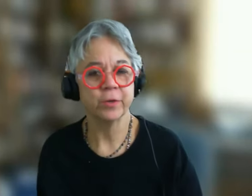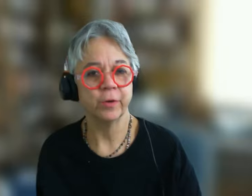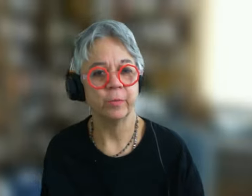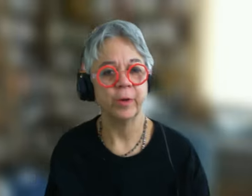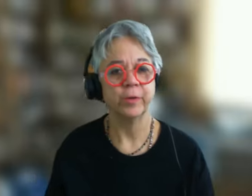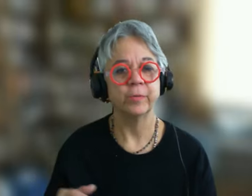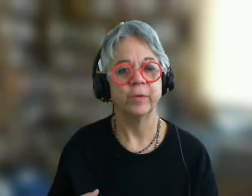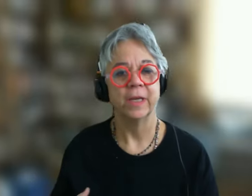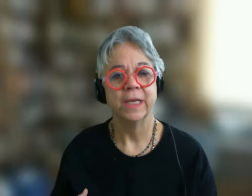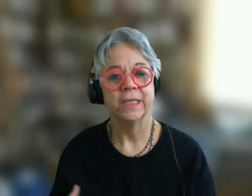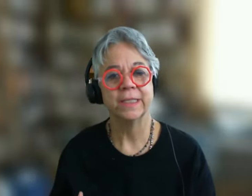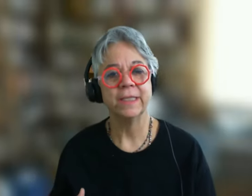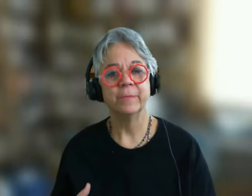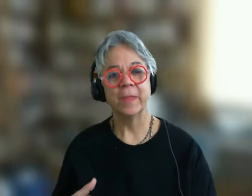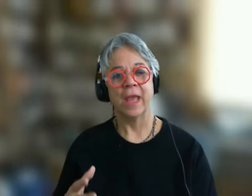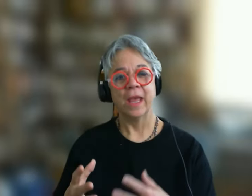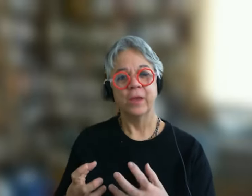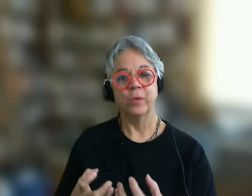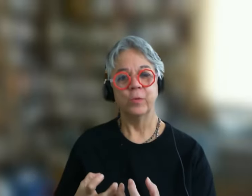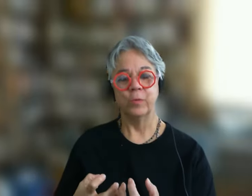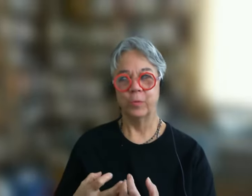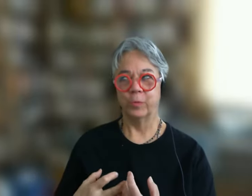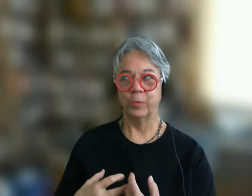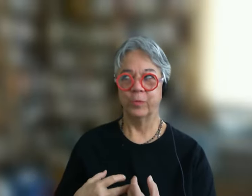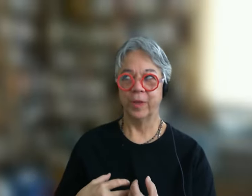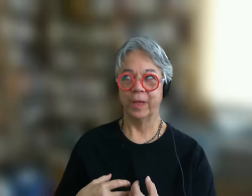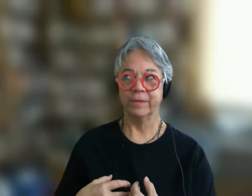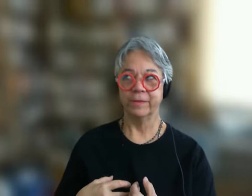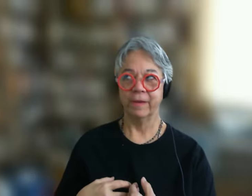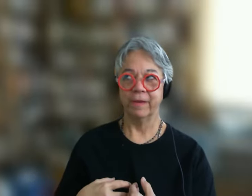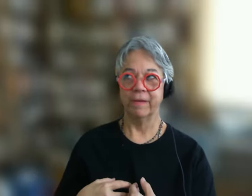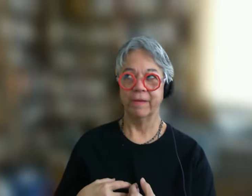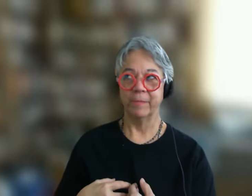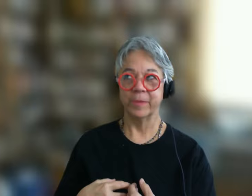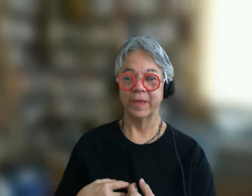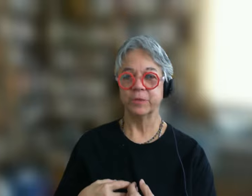A very short word to see. You felt